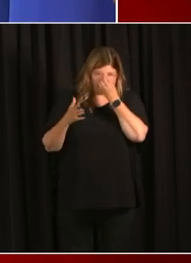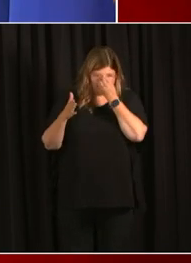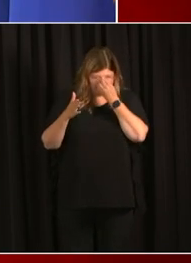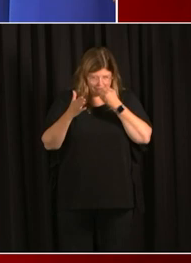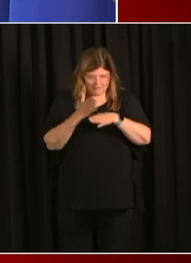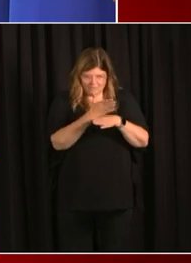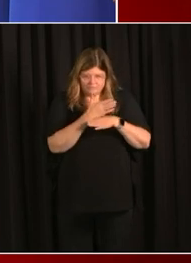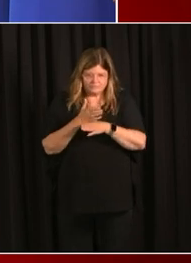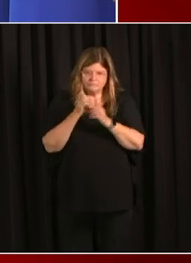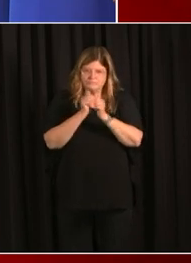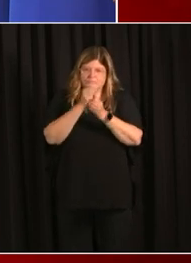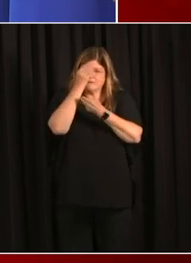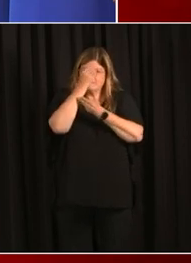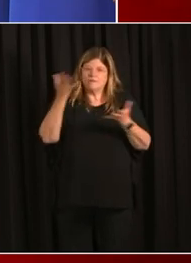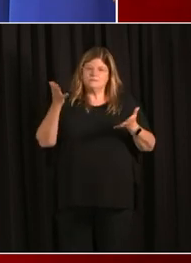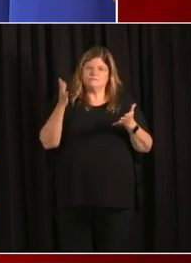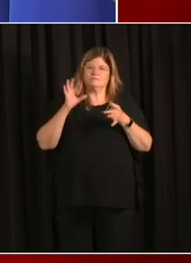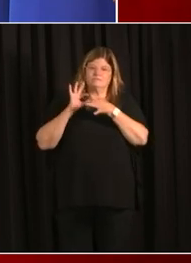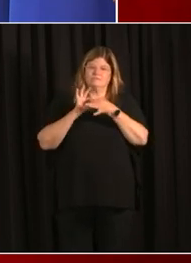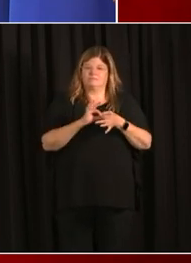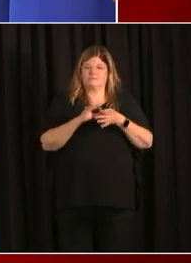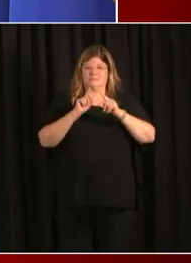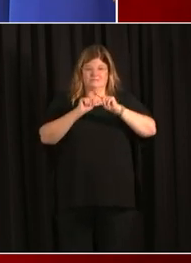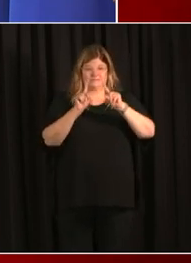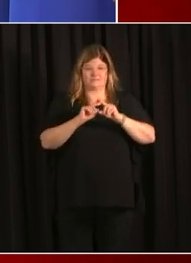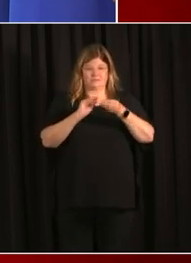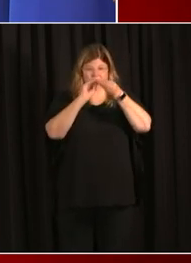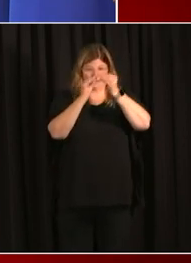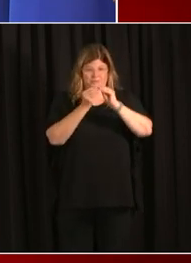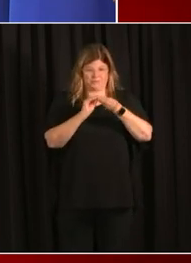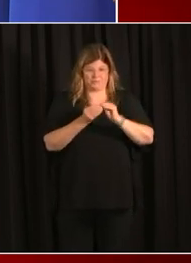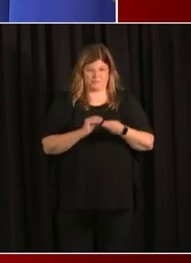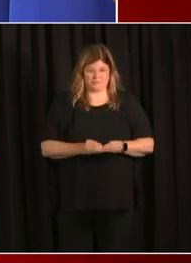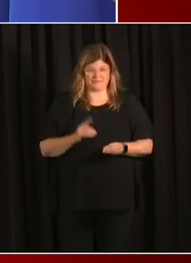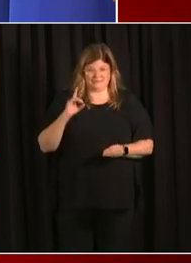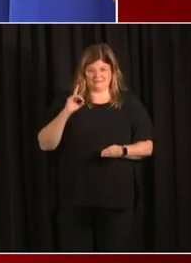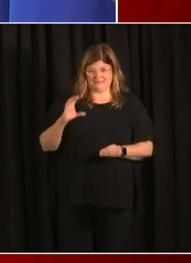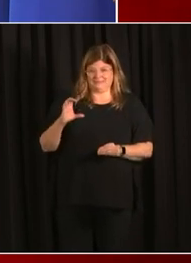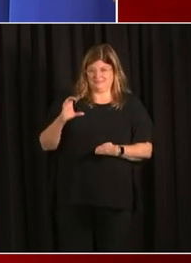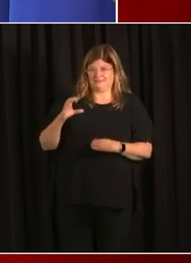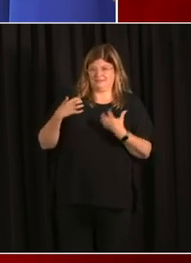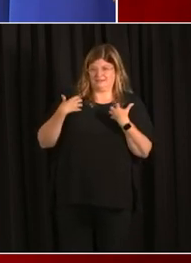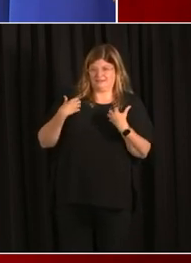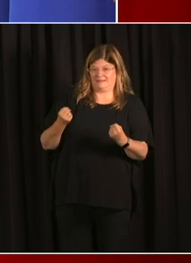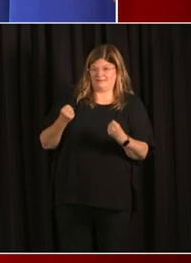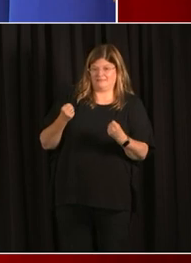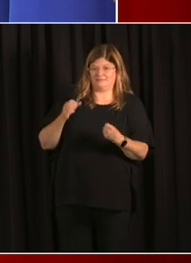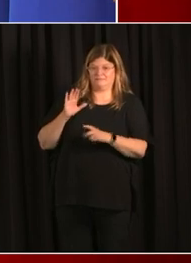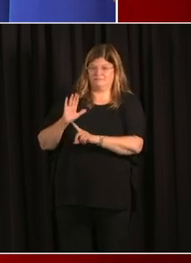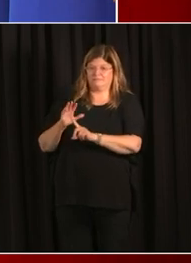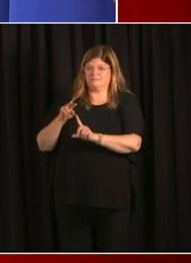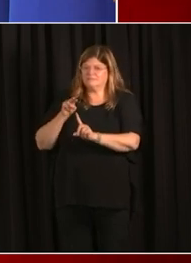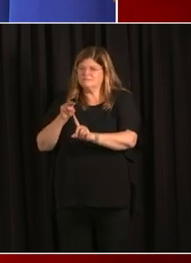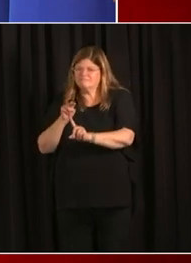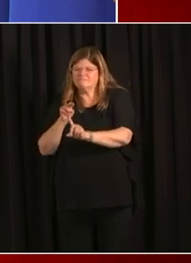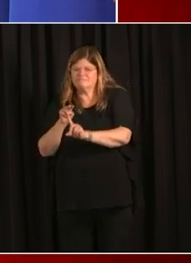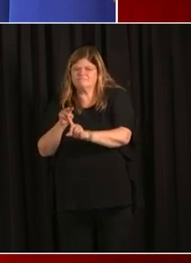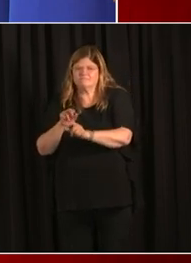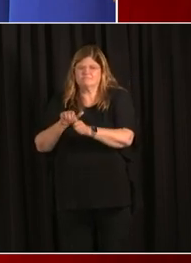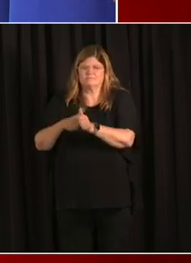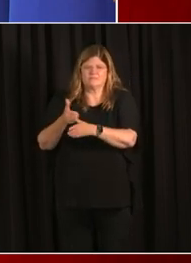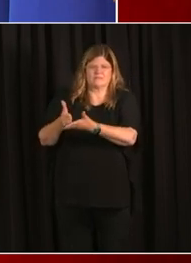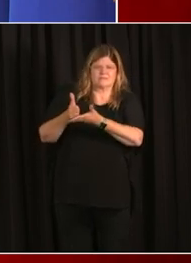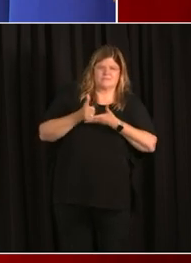use a number of metrics at DC Health for surveillance purposes, which is to help us be able